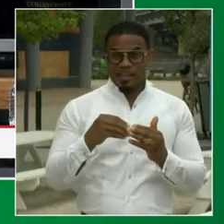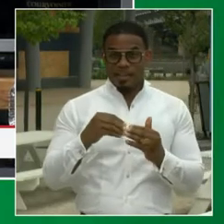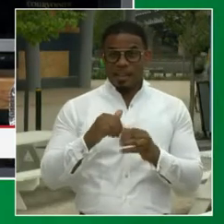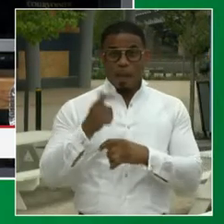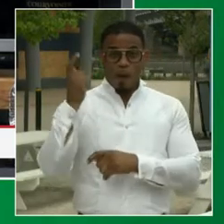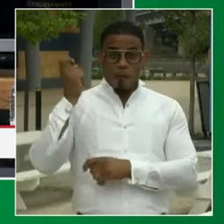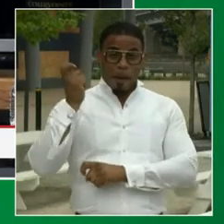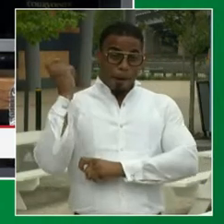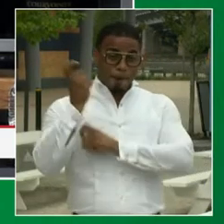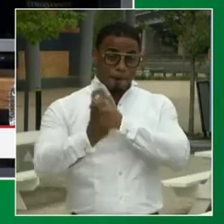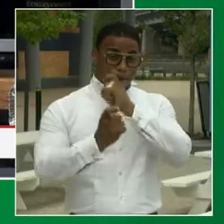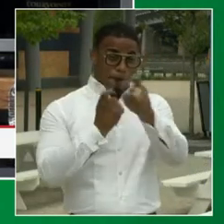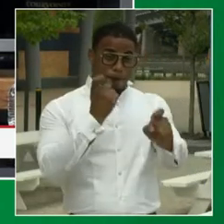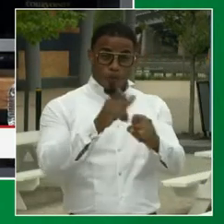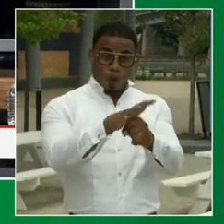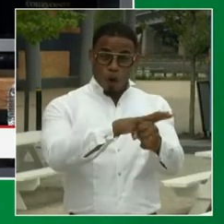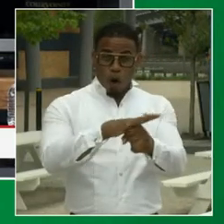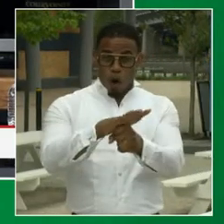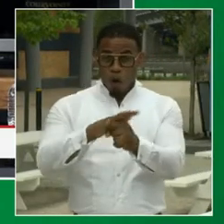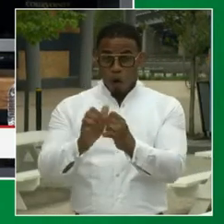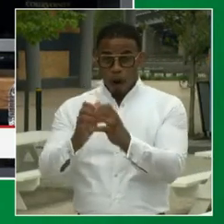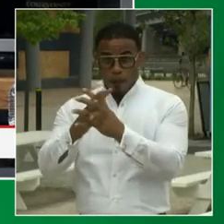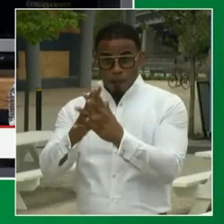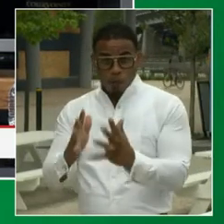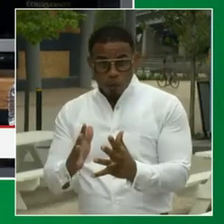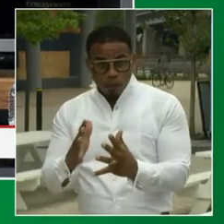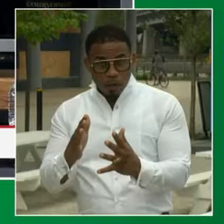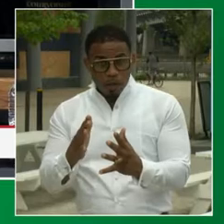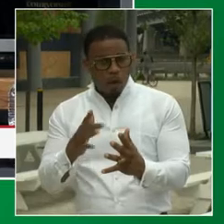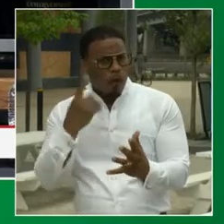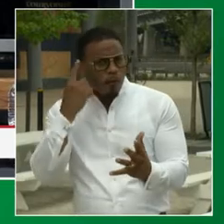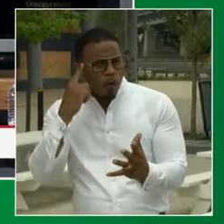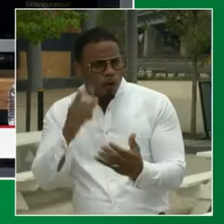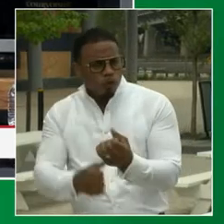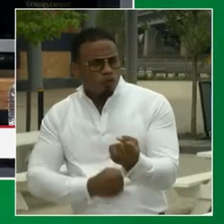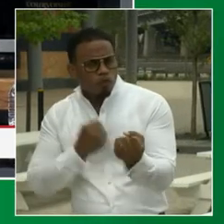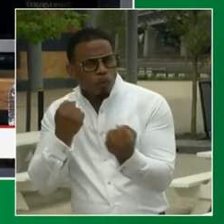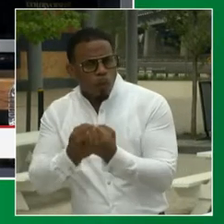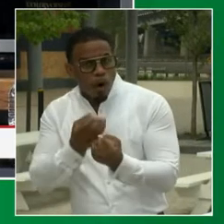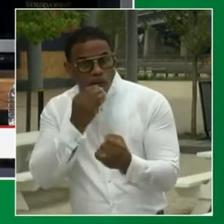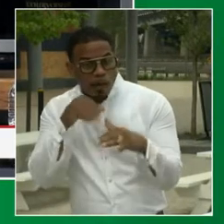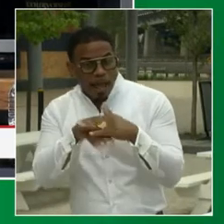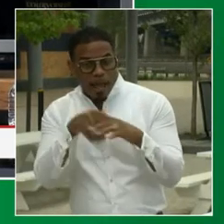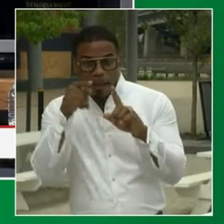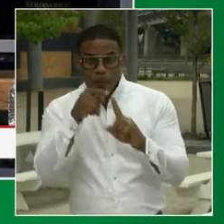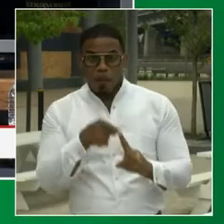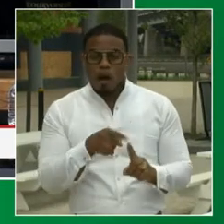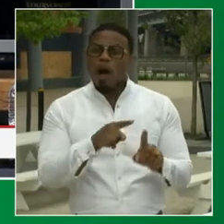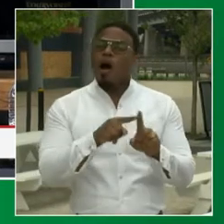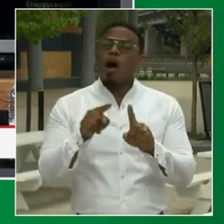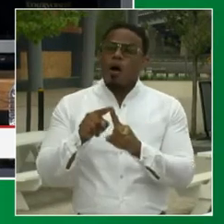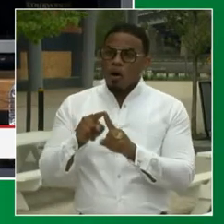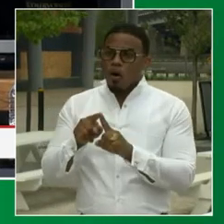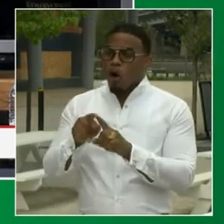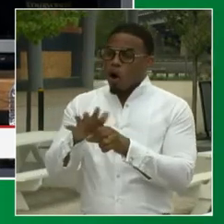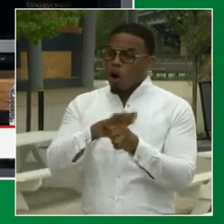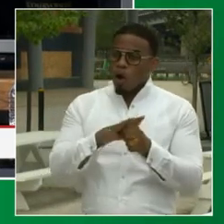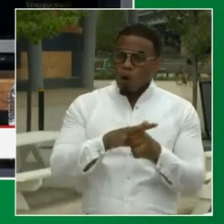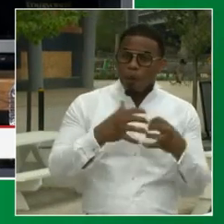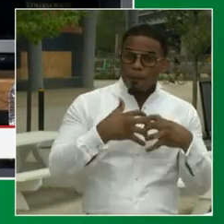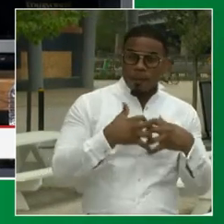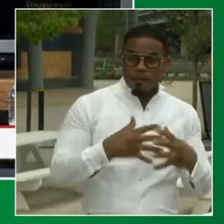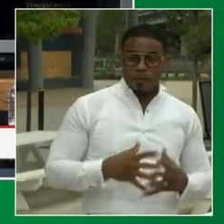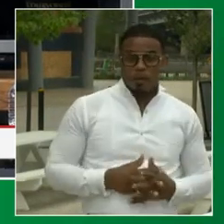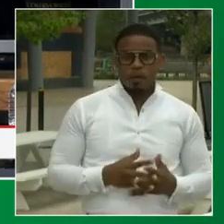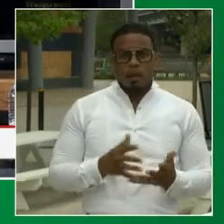in grants to local entrepreneurs in order to support food access points, but also local